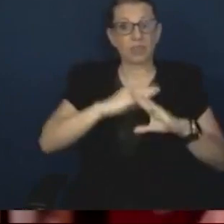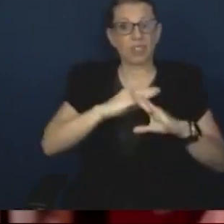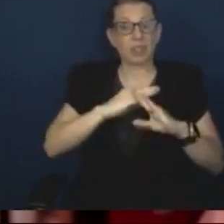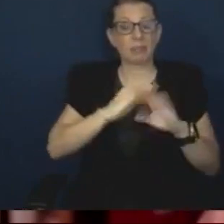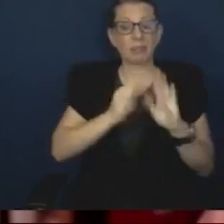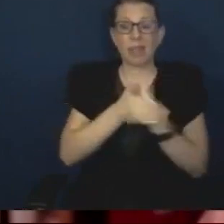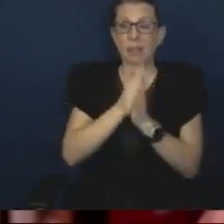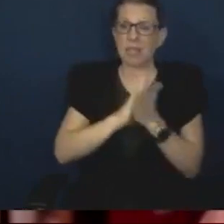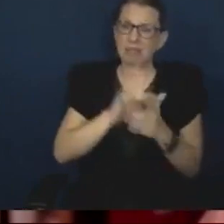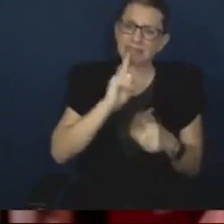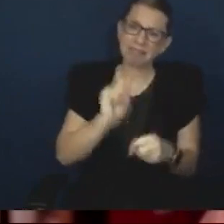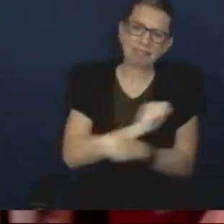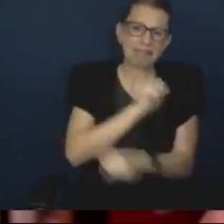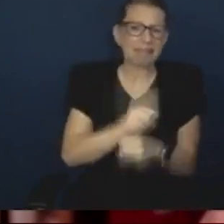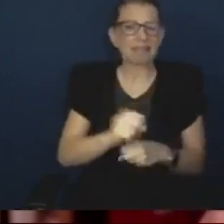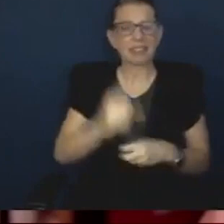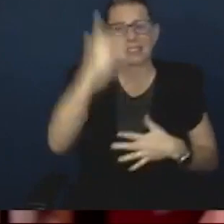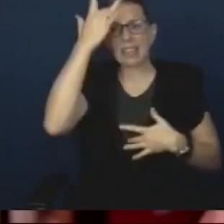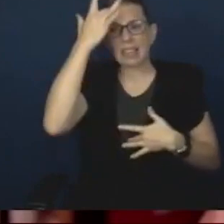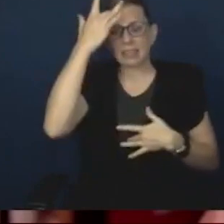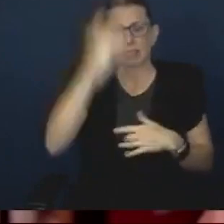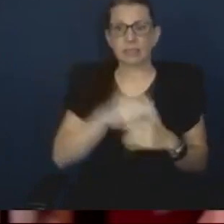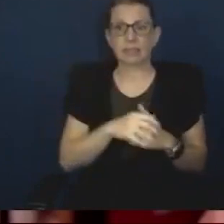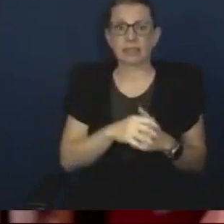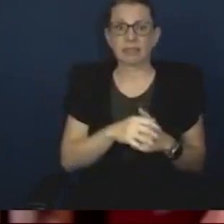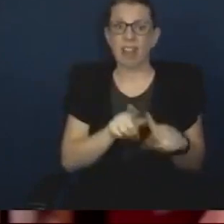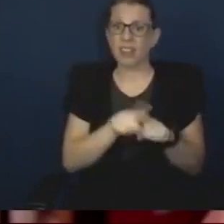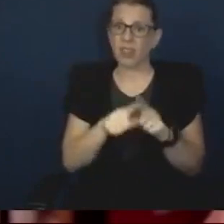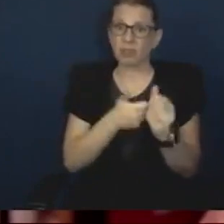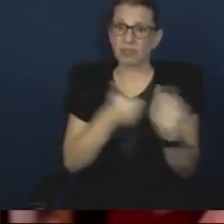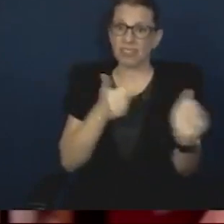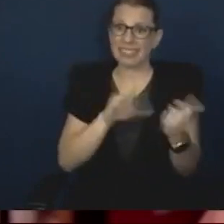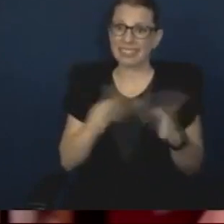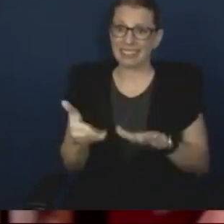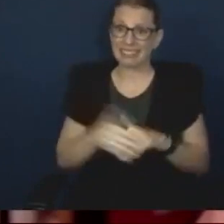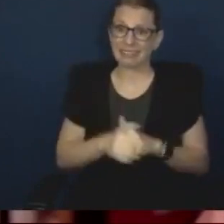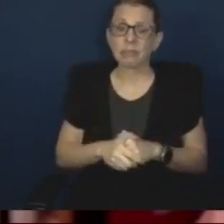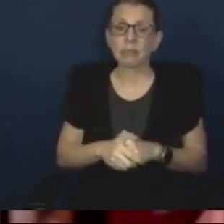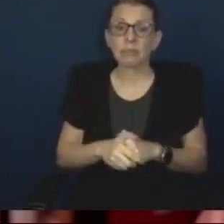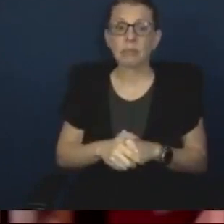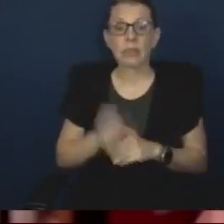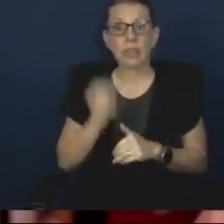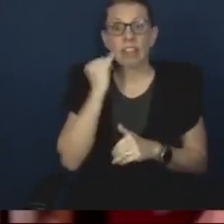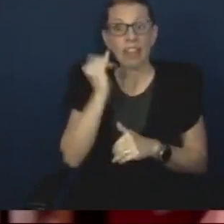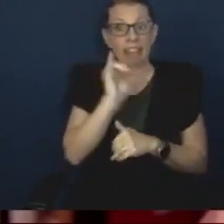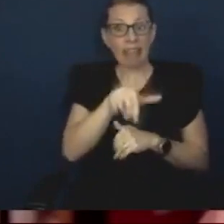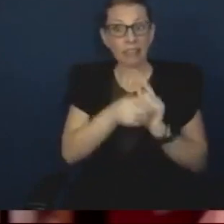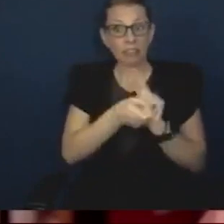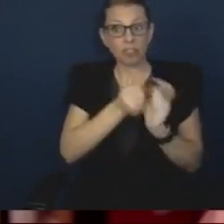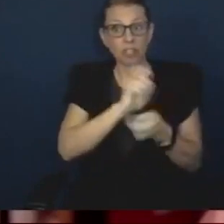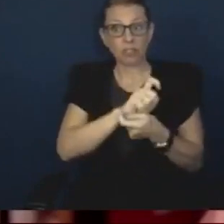sick and seriously ill and dying. If that changes, then I think